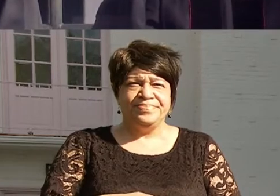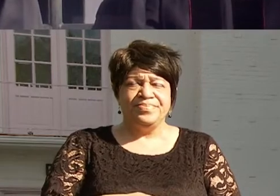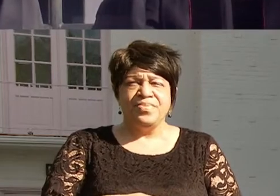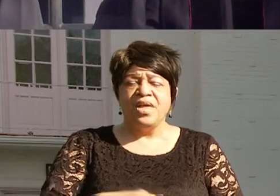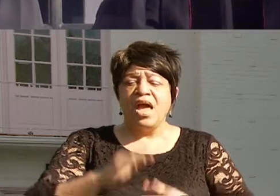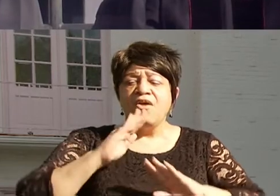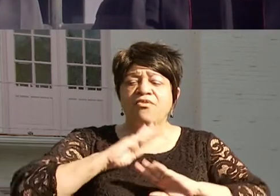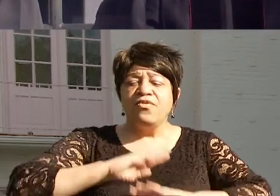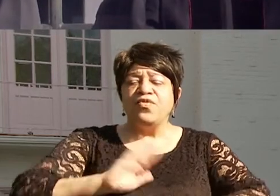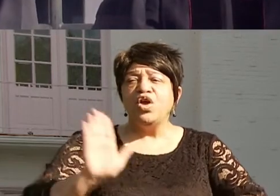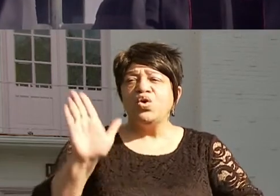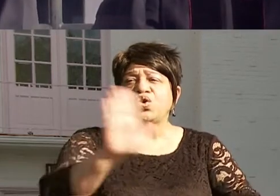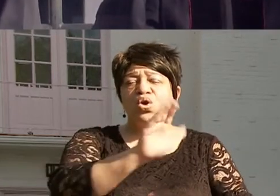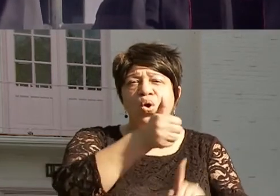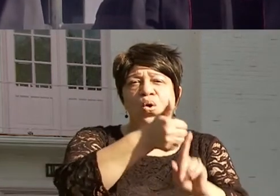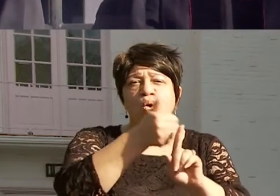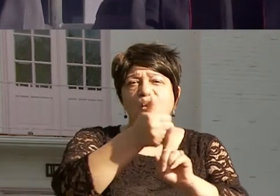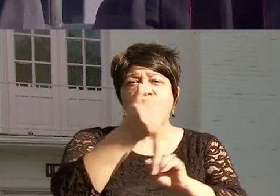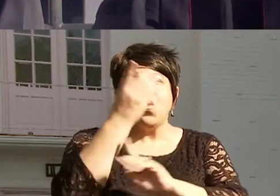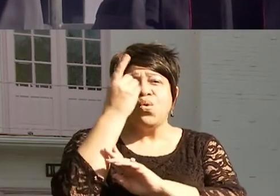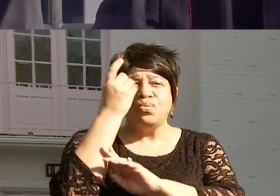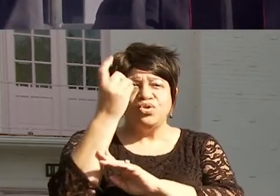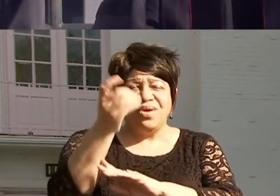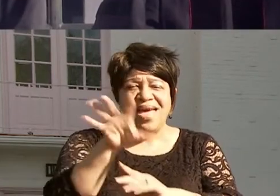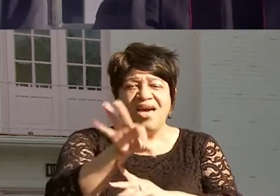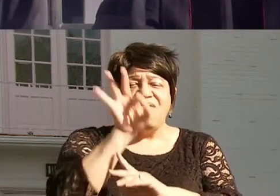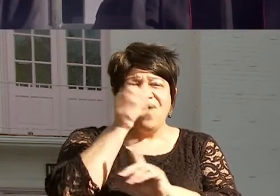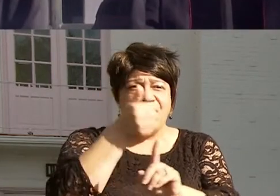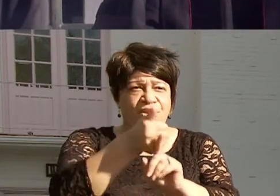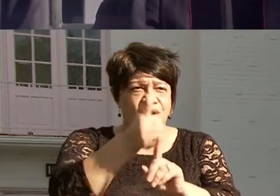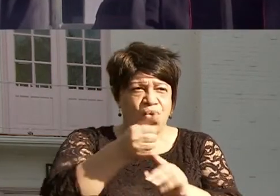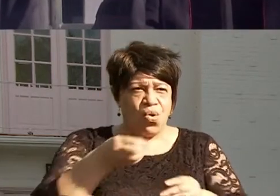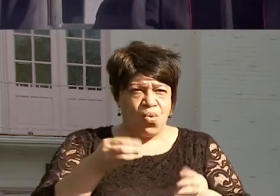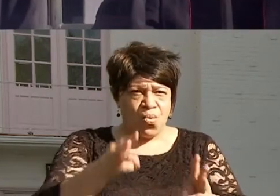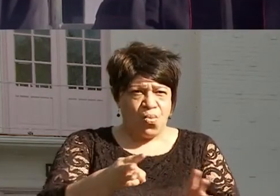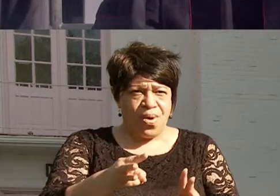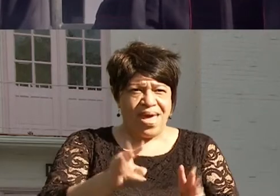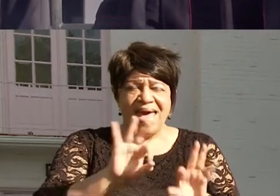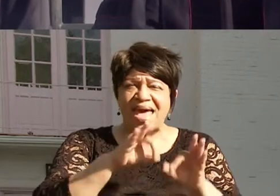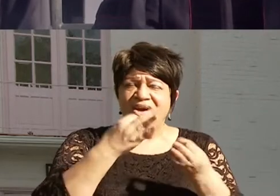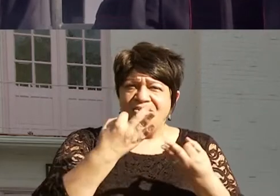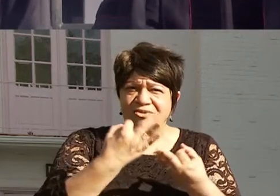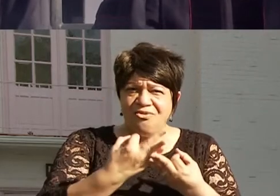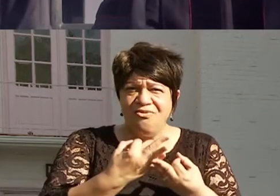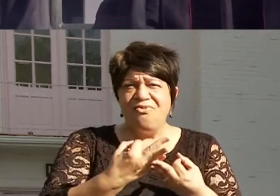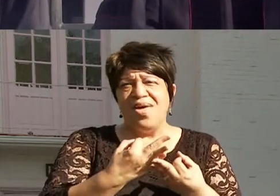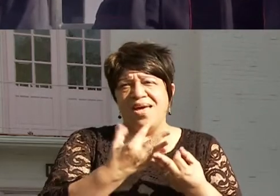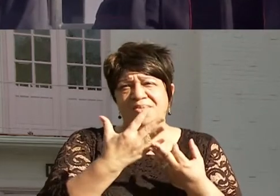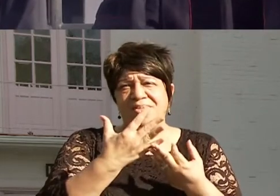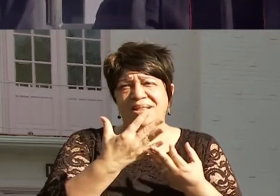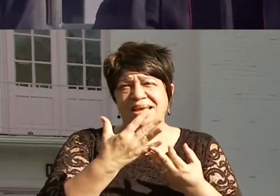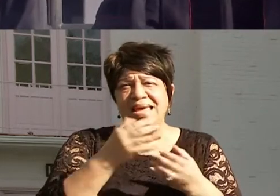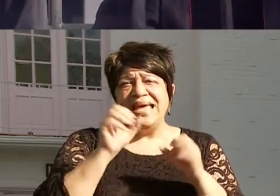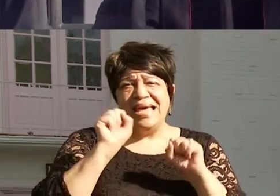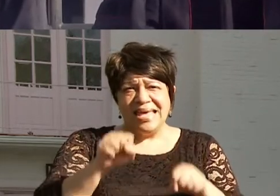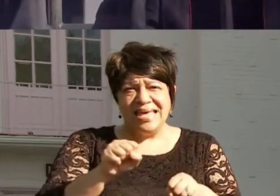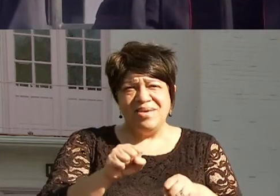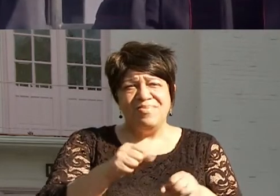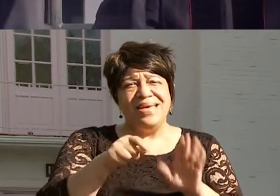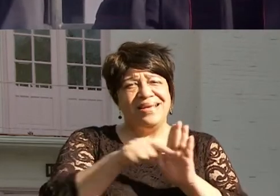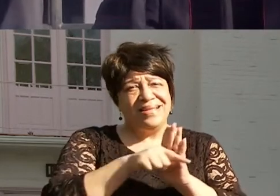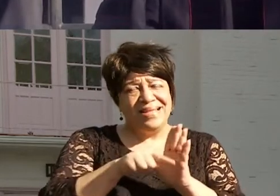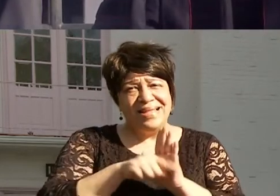Fulfill your own dreams, find your own way as an individual. Family systems can be toxic as well. I've seen it